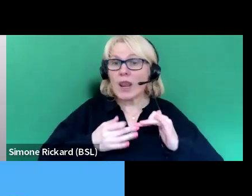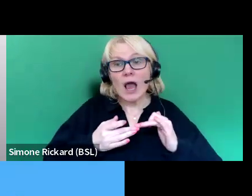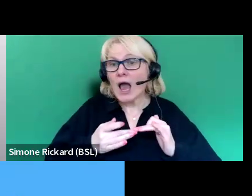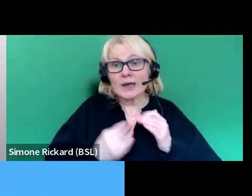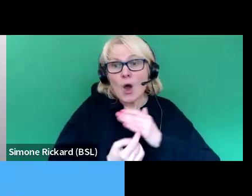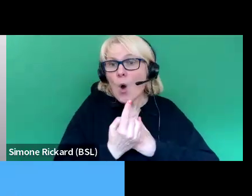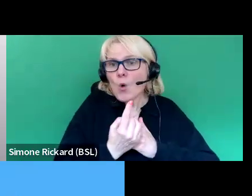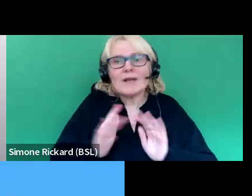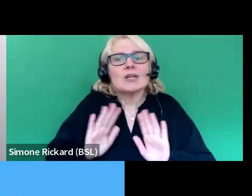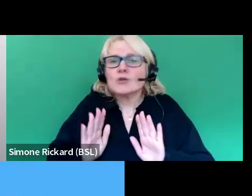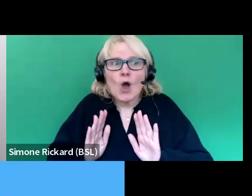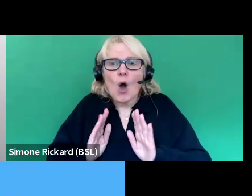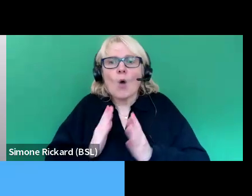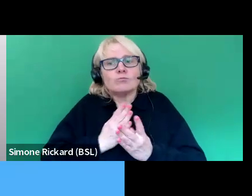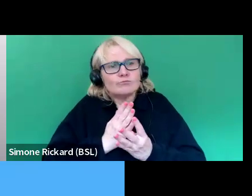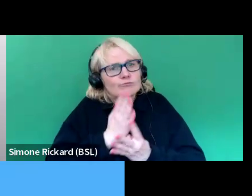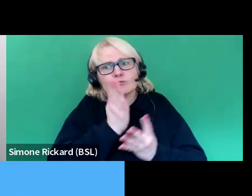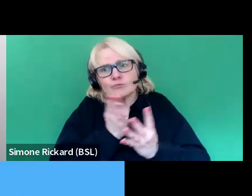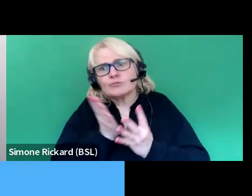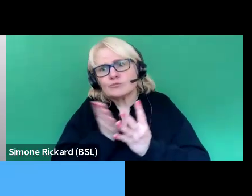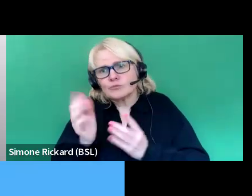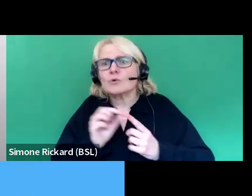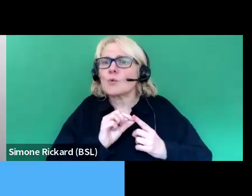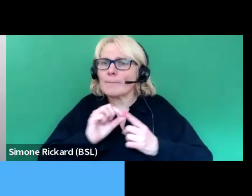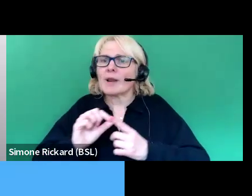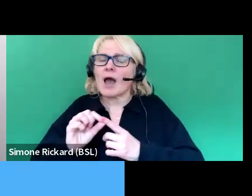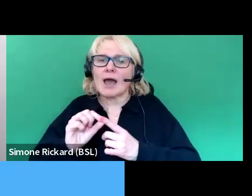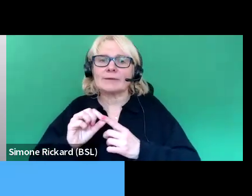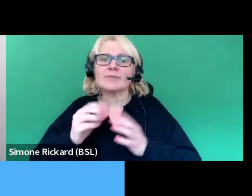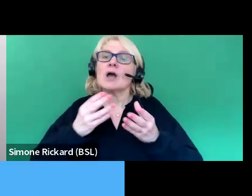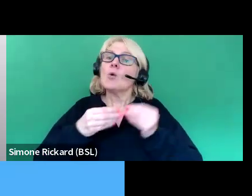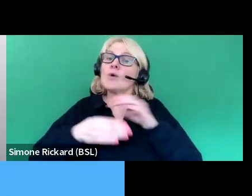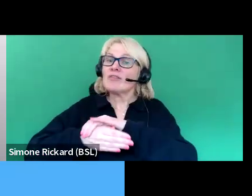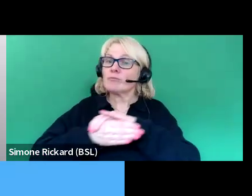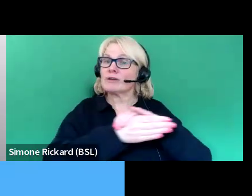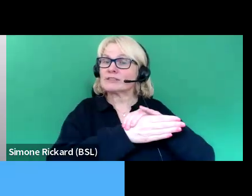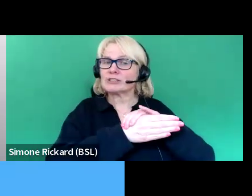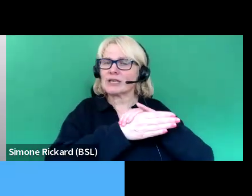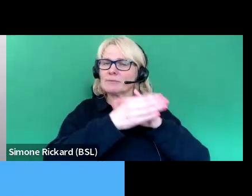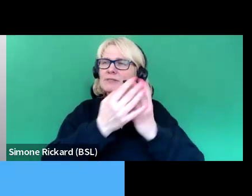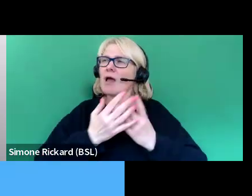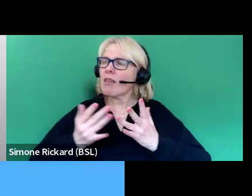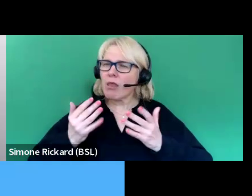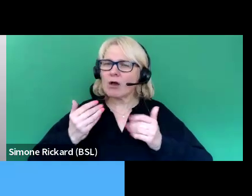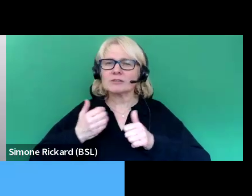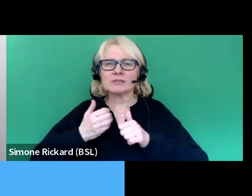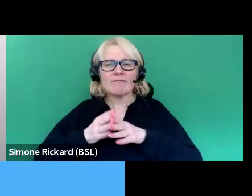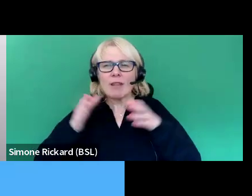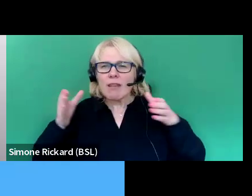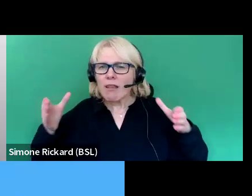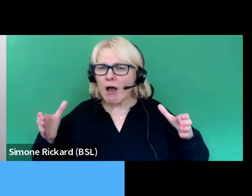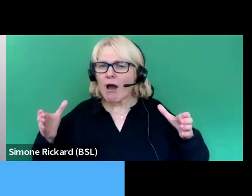of applying. And certainly with apprenticeships, a lot of large construction